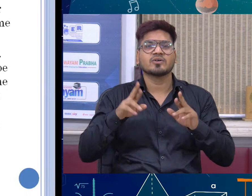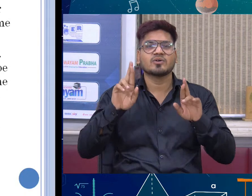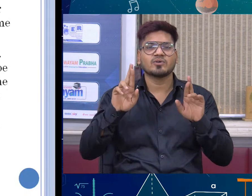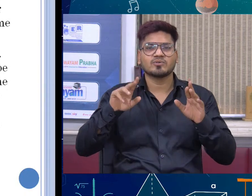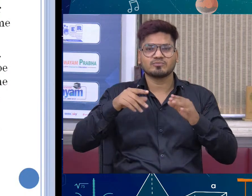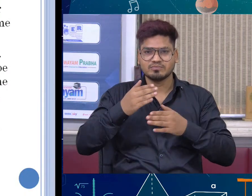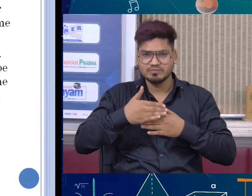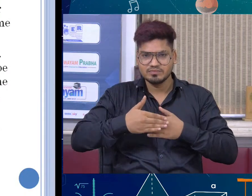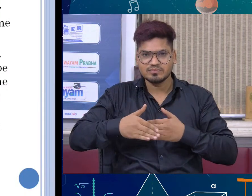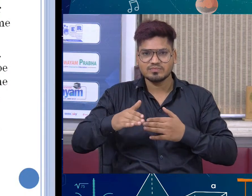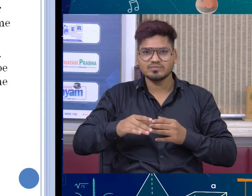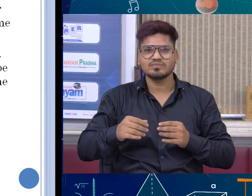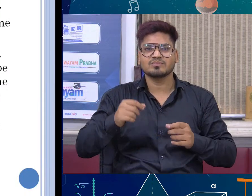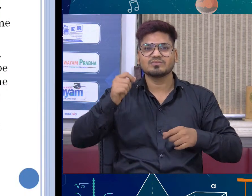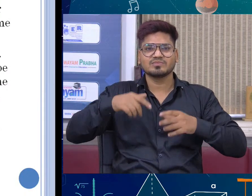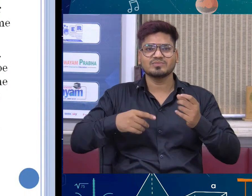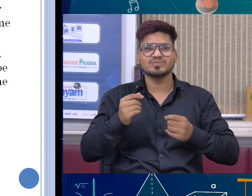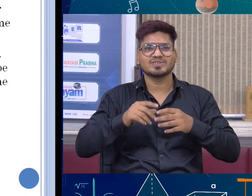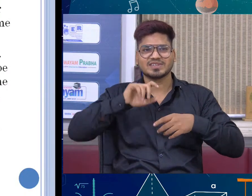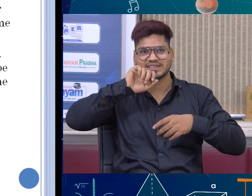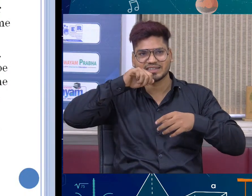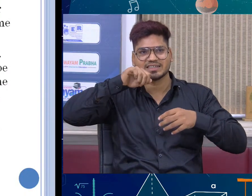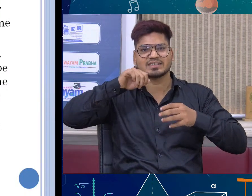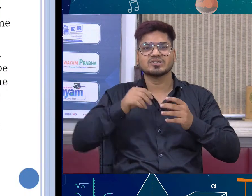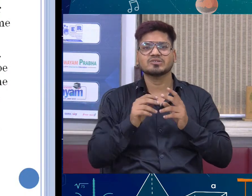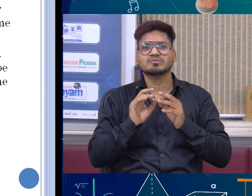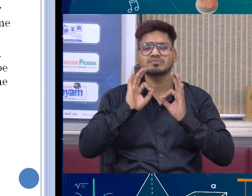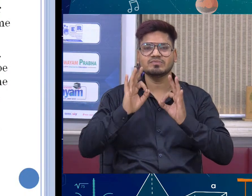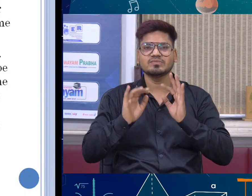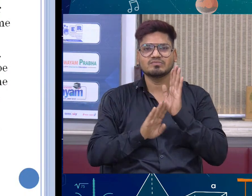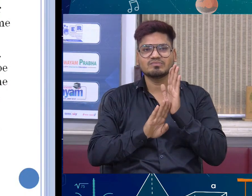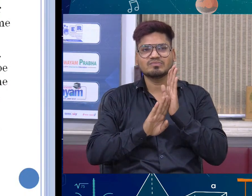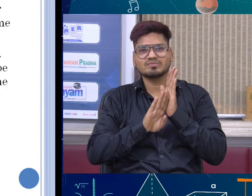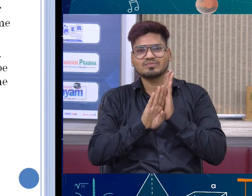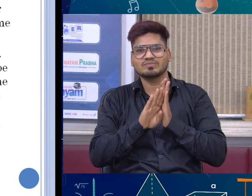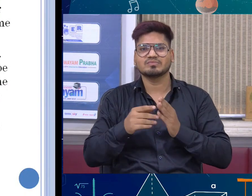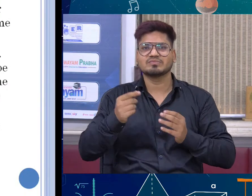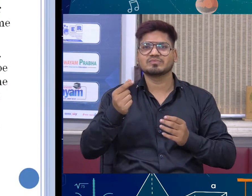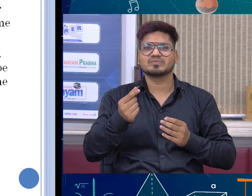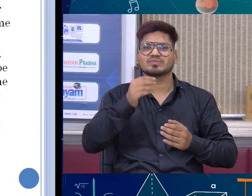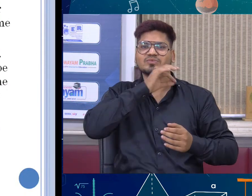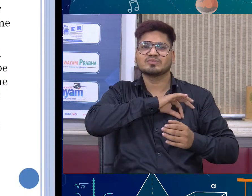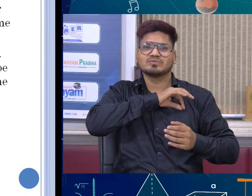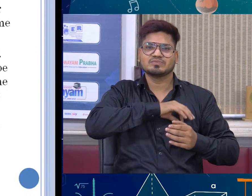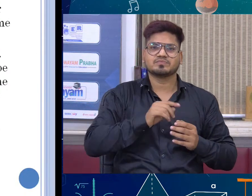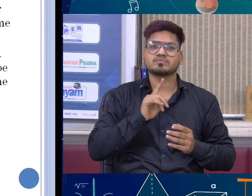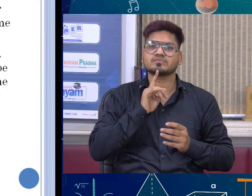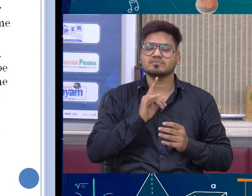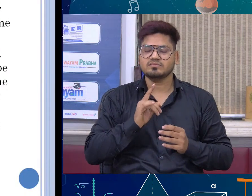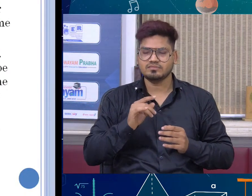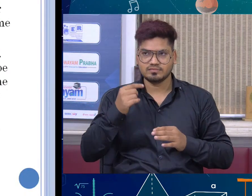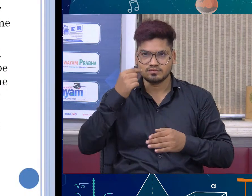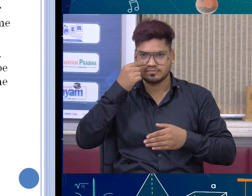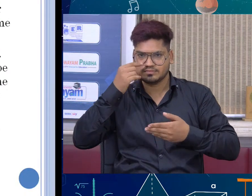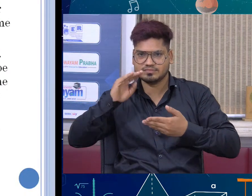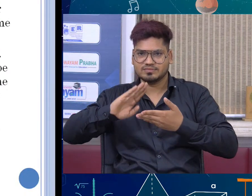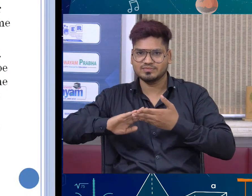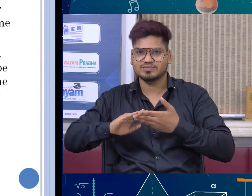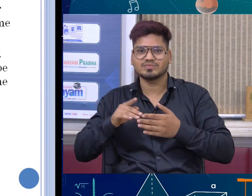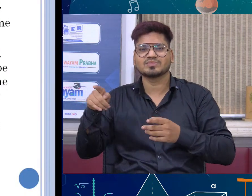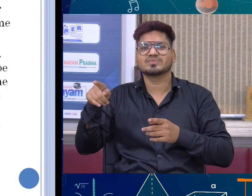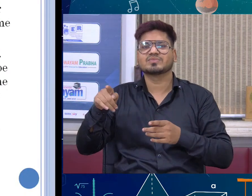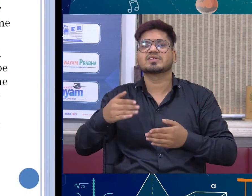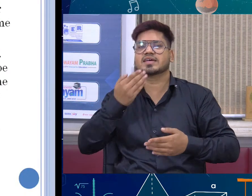getting us good harvest. That's what they are saying. The woman saying, and the woman is there are children